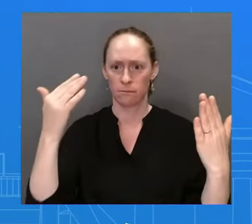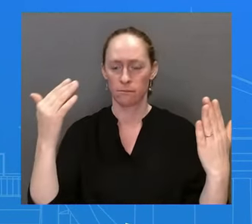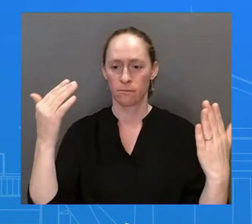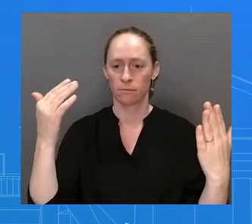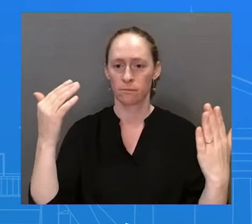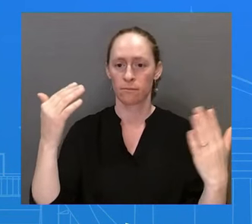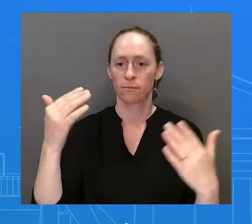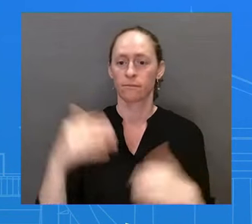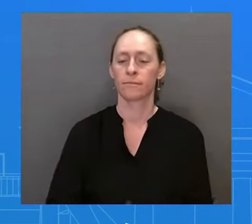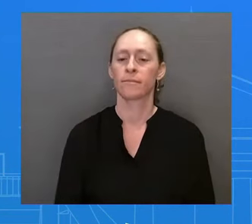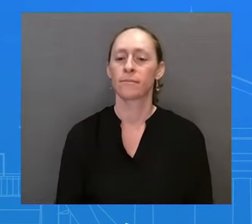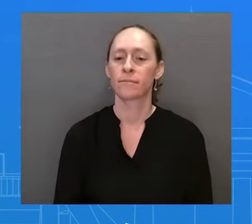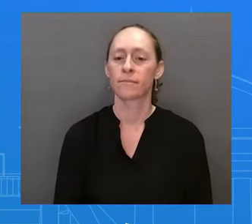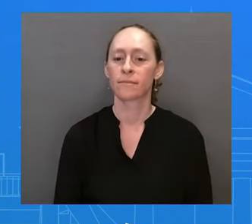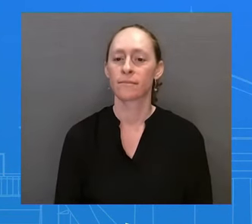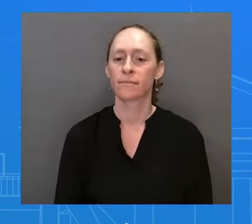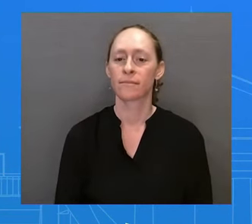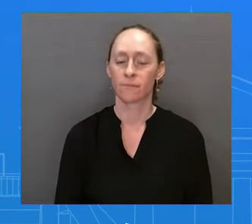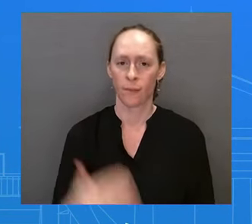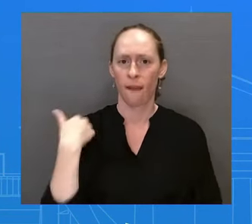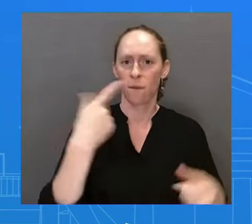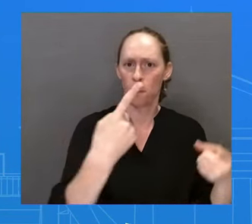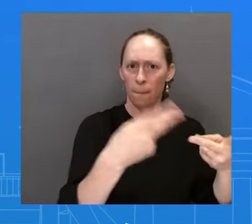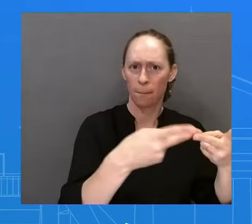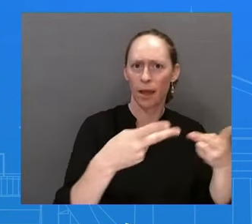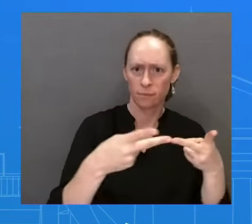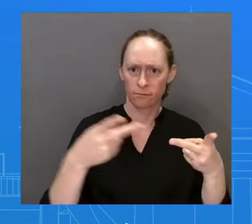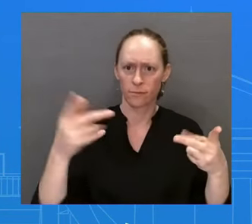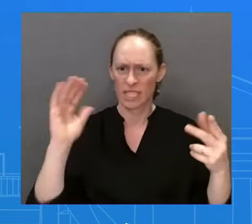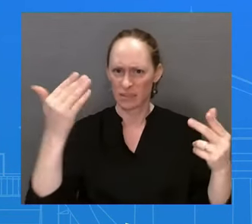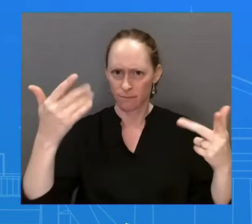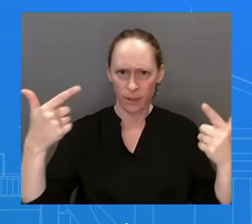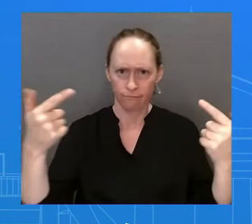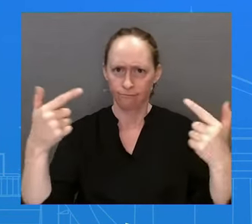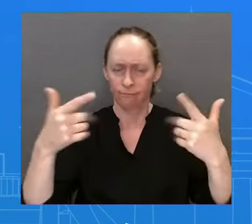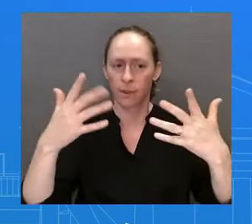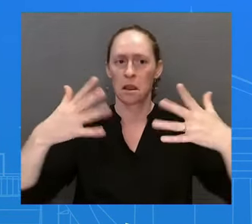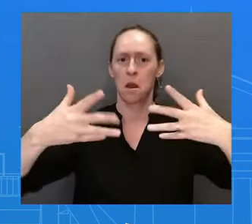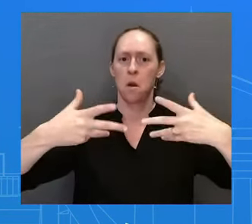parties. John, a couple of questions to be exact.